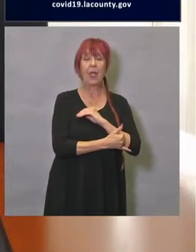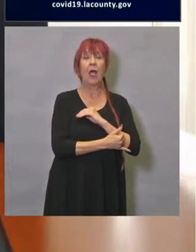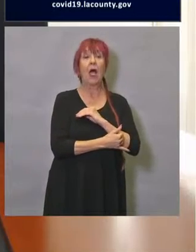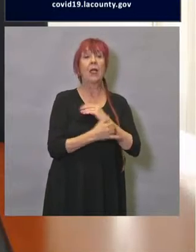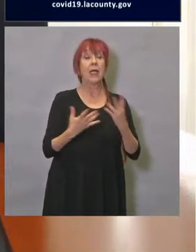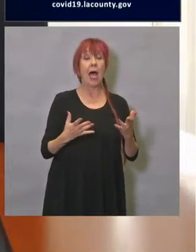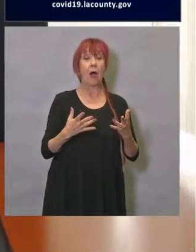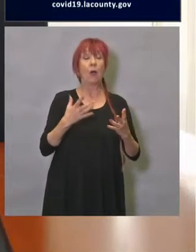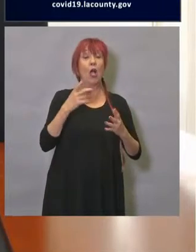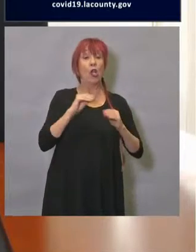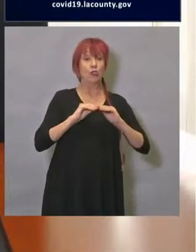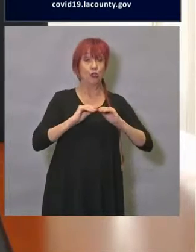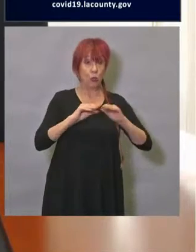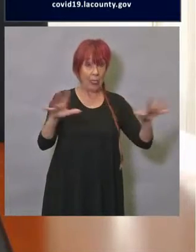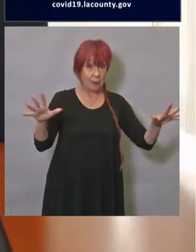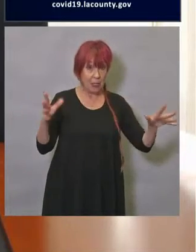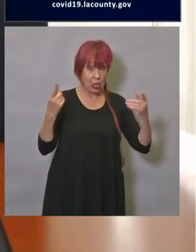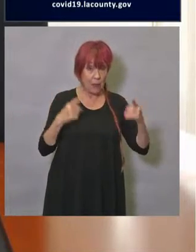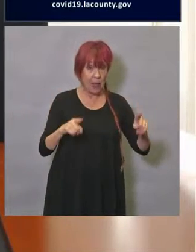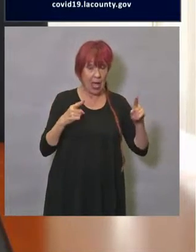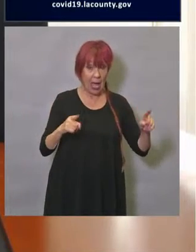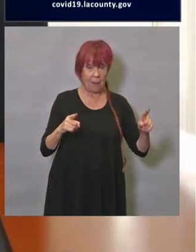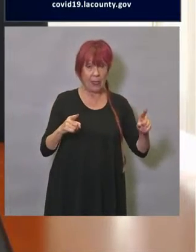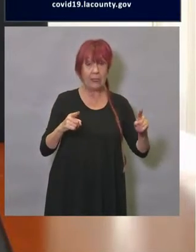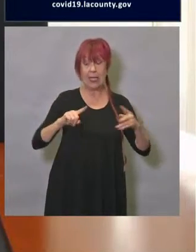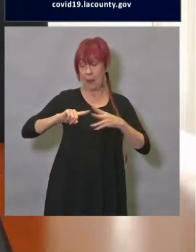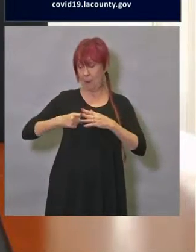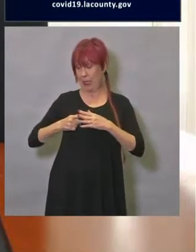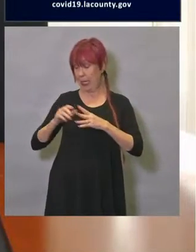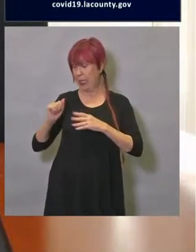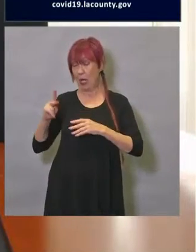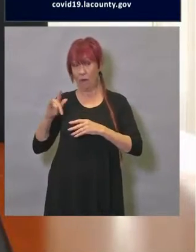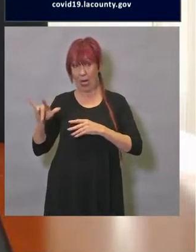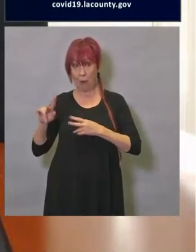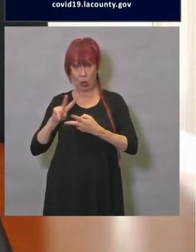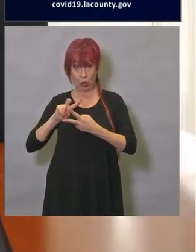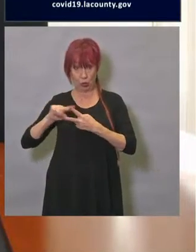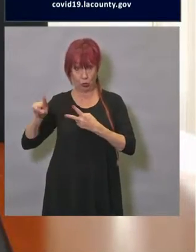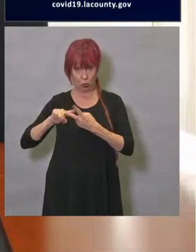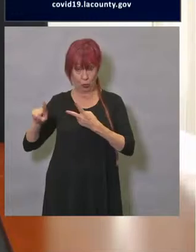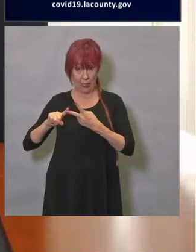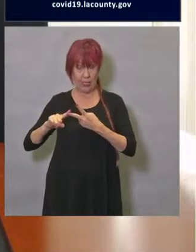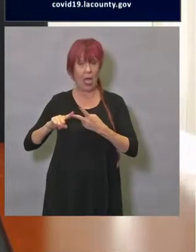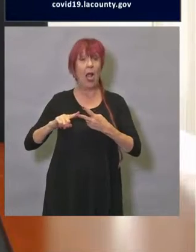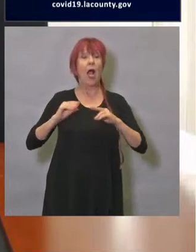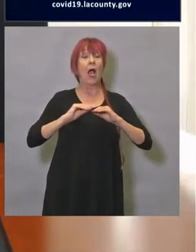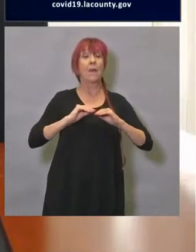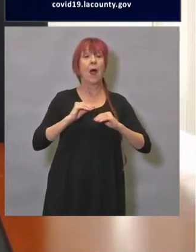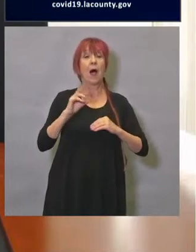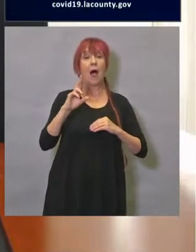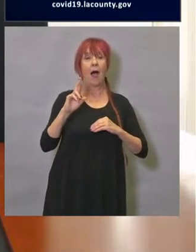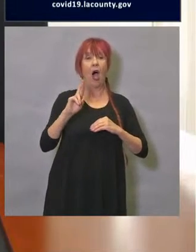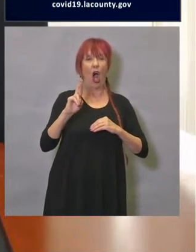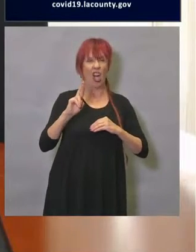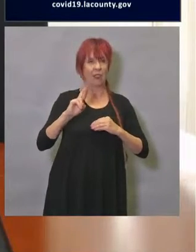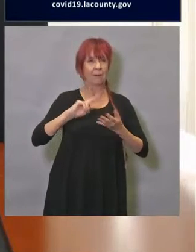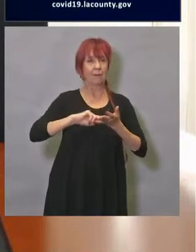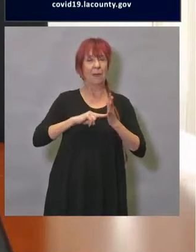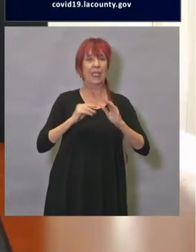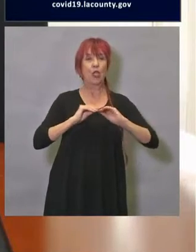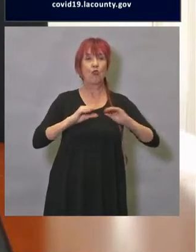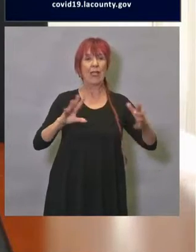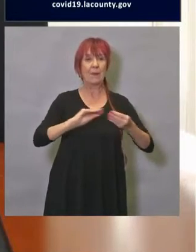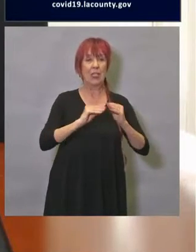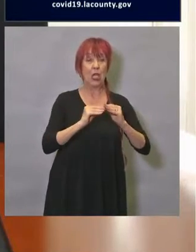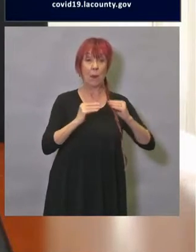reflecting transmission that occurred through the first half of April, the estimated transmission number, or R, at that time was still below